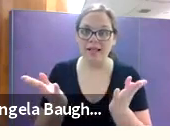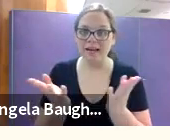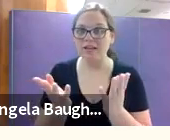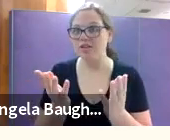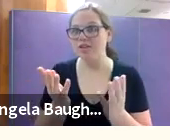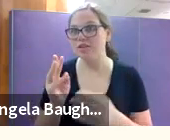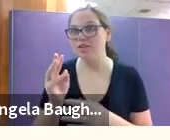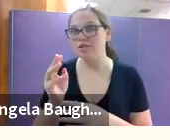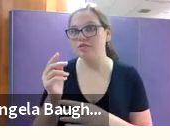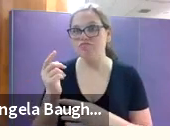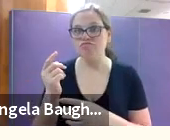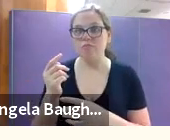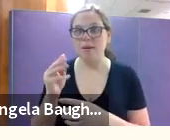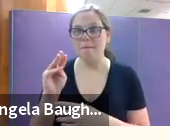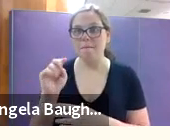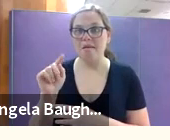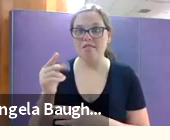methodology?